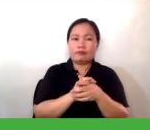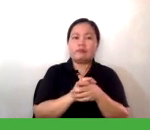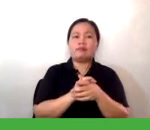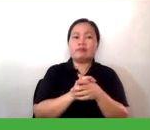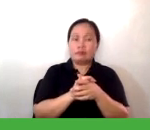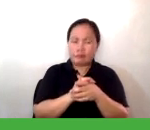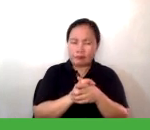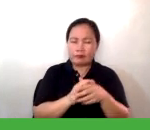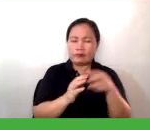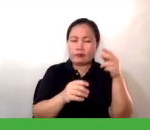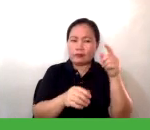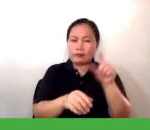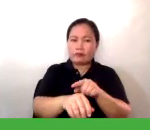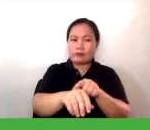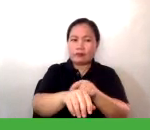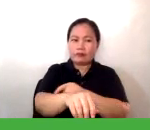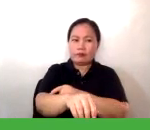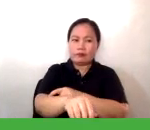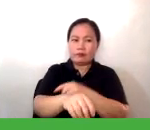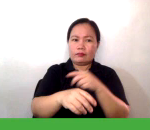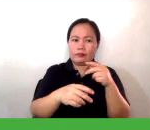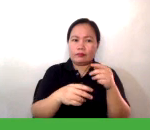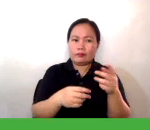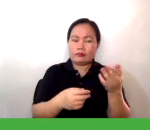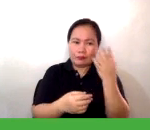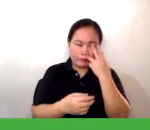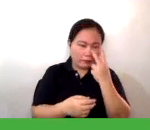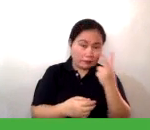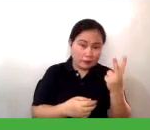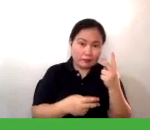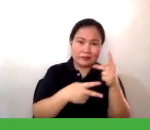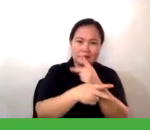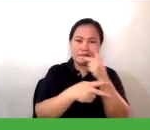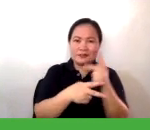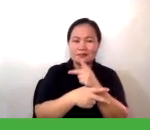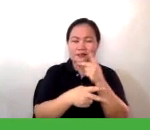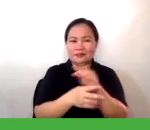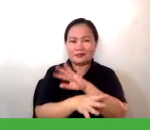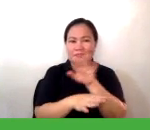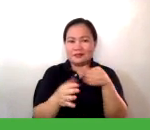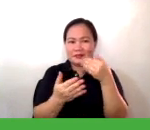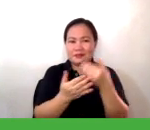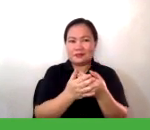the height. So, ito yung length, ito yung width, ito yung height. So, 1,500